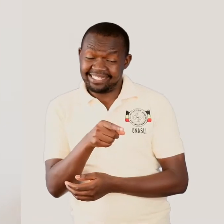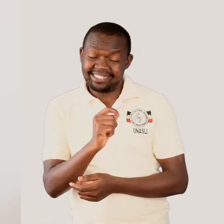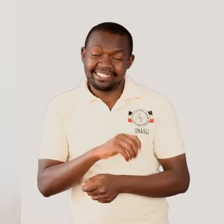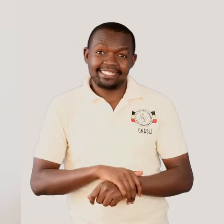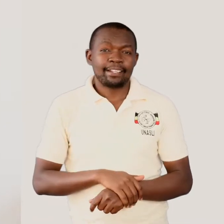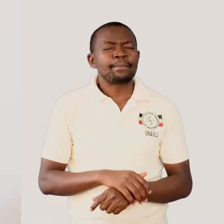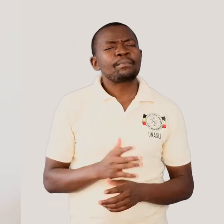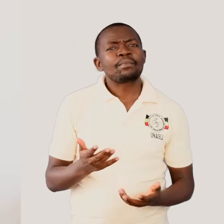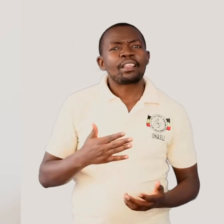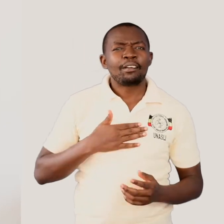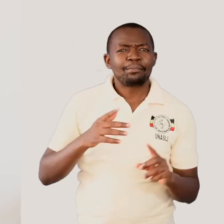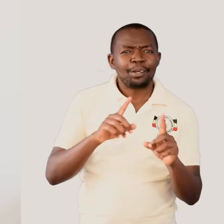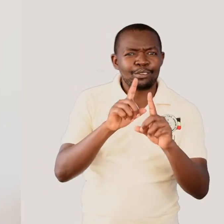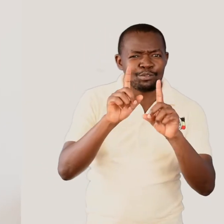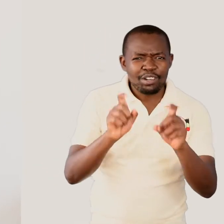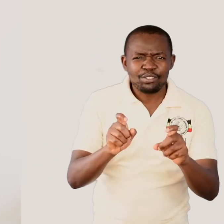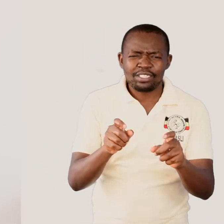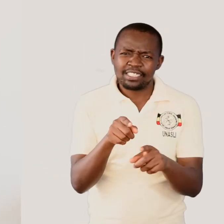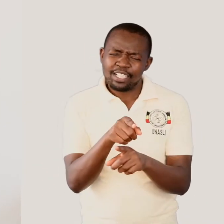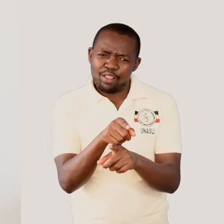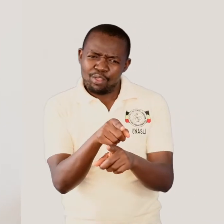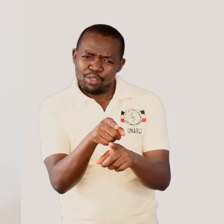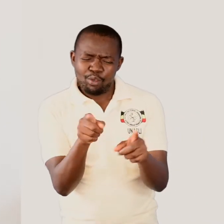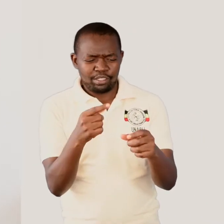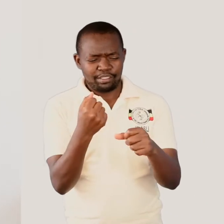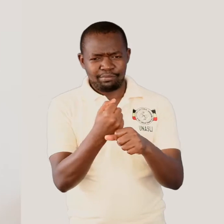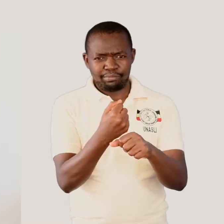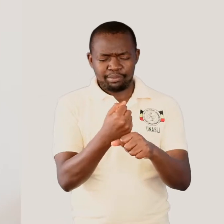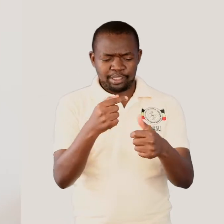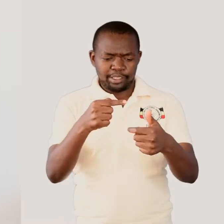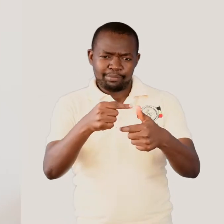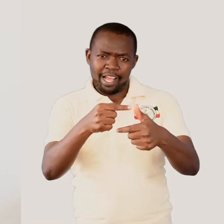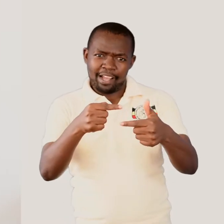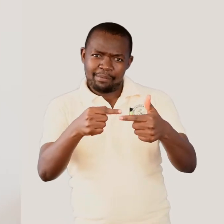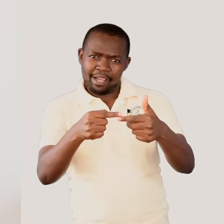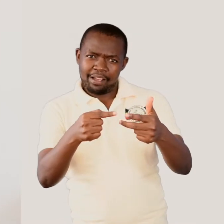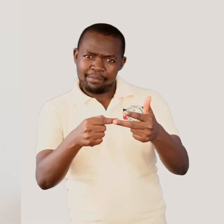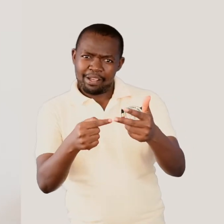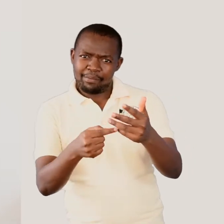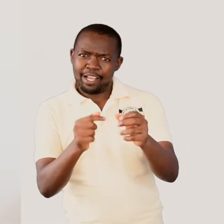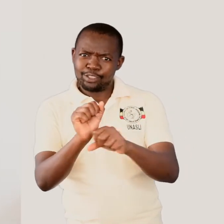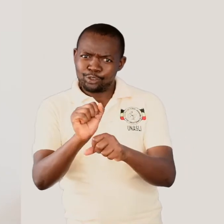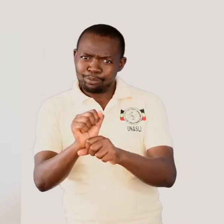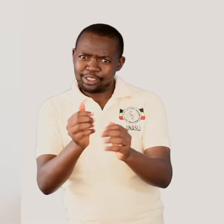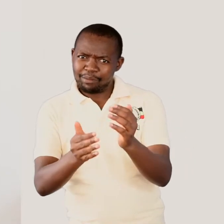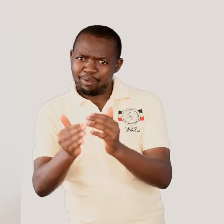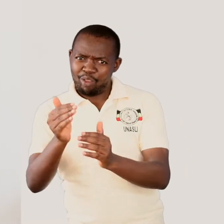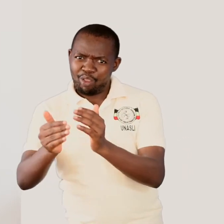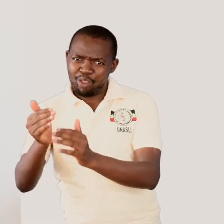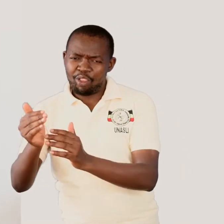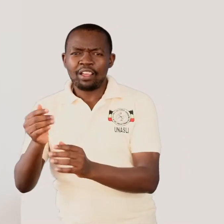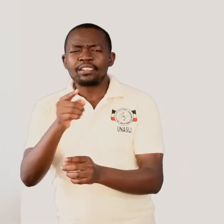my question would be, which of those careers do we want to take in the future? And why?